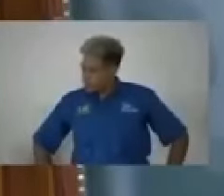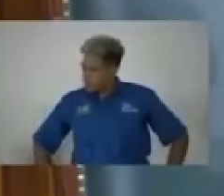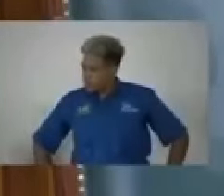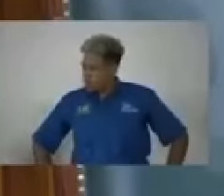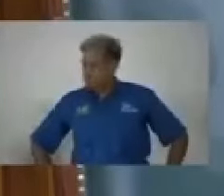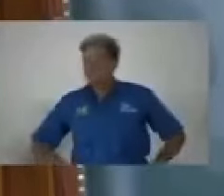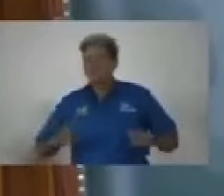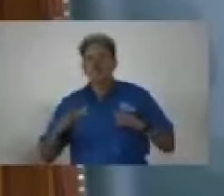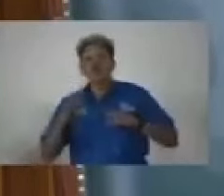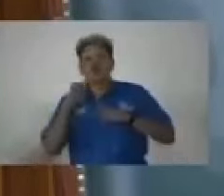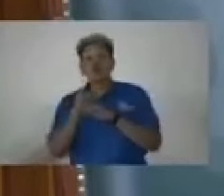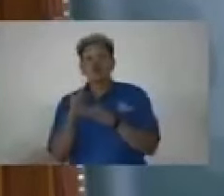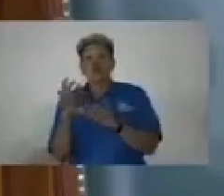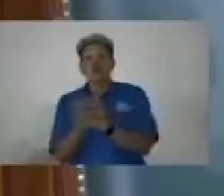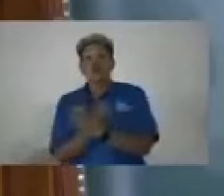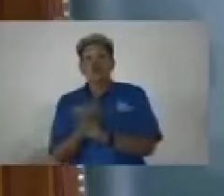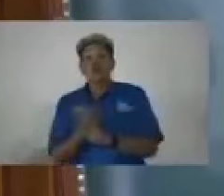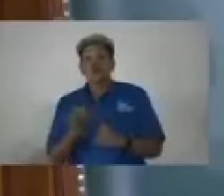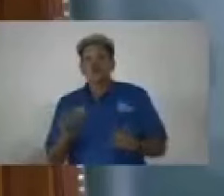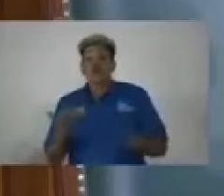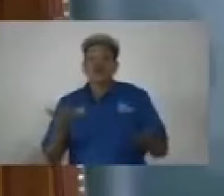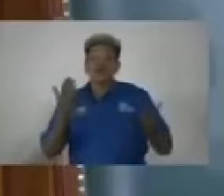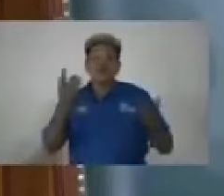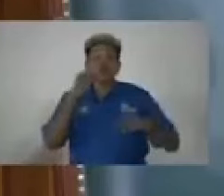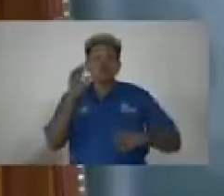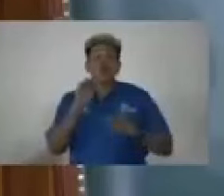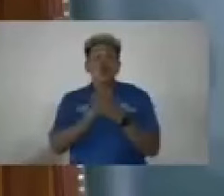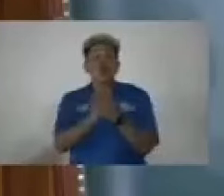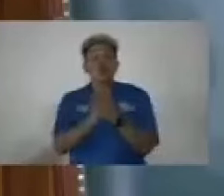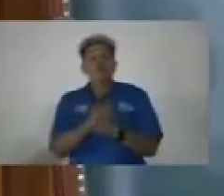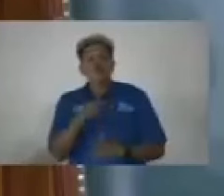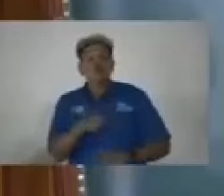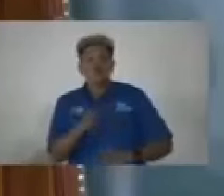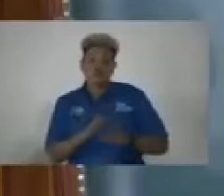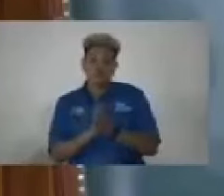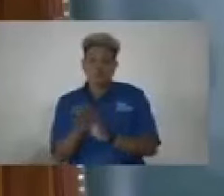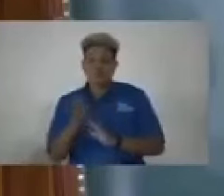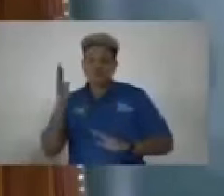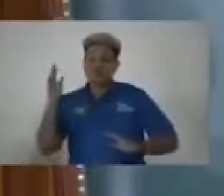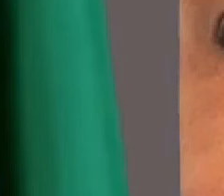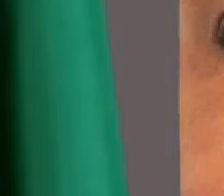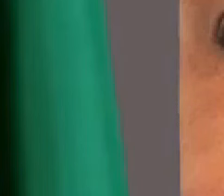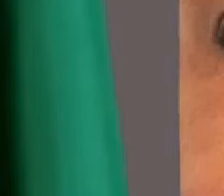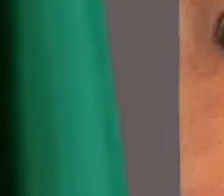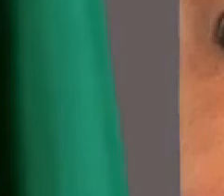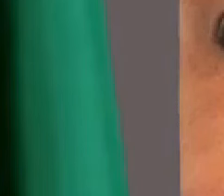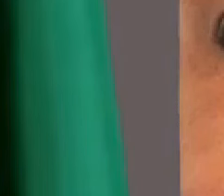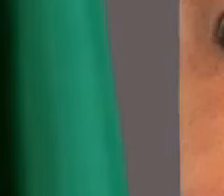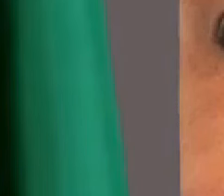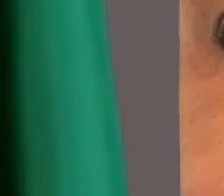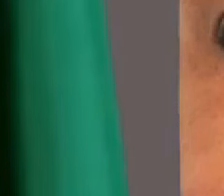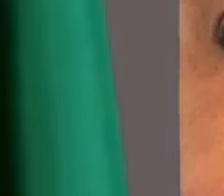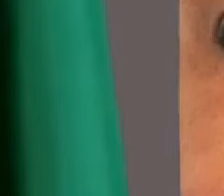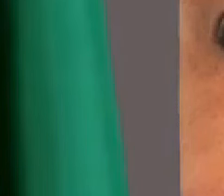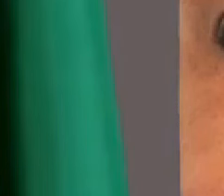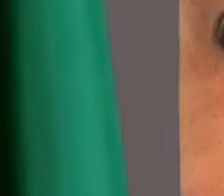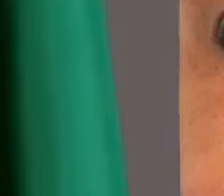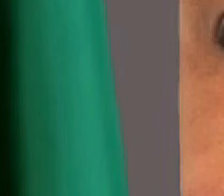of Parliament, who also served as Deputy Speaker, was elected to the Speaker's chair on